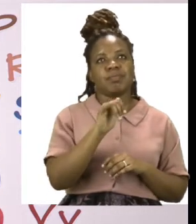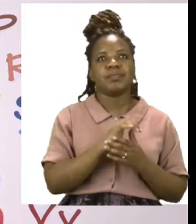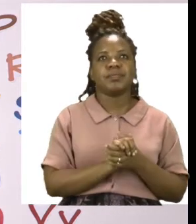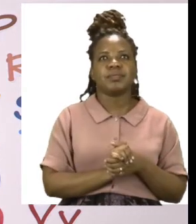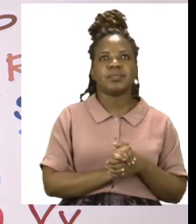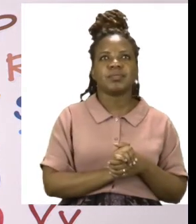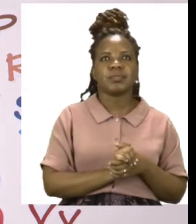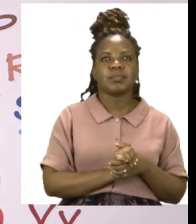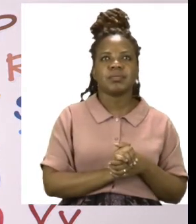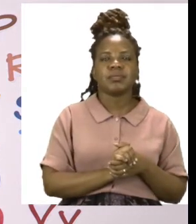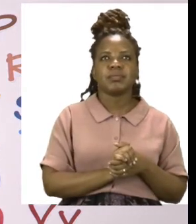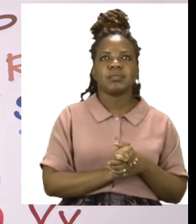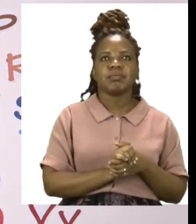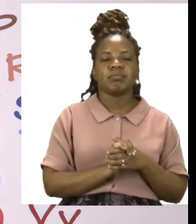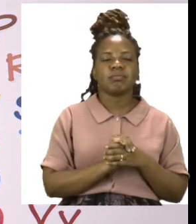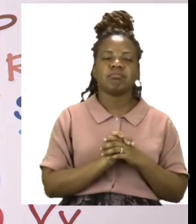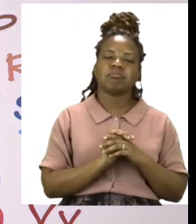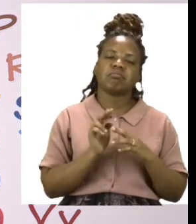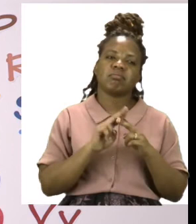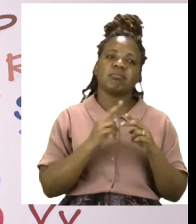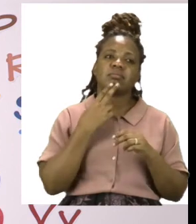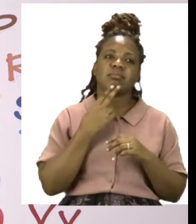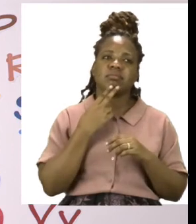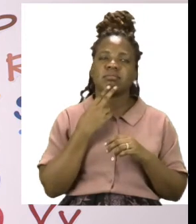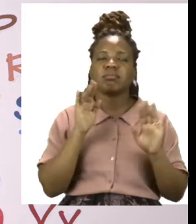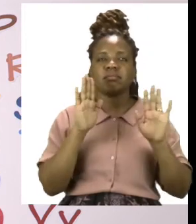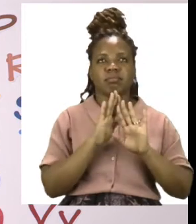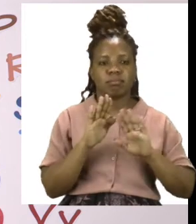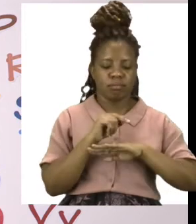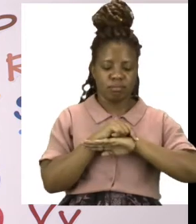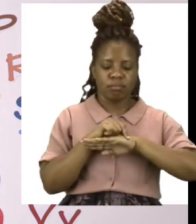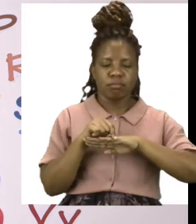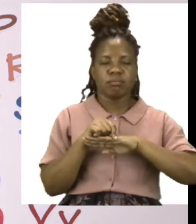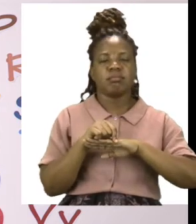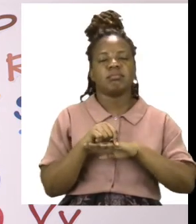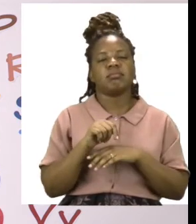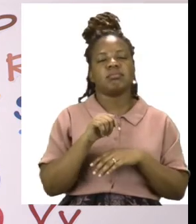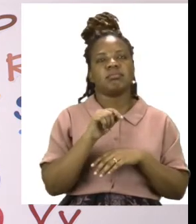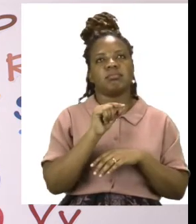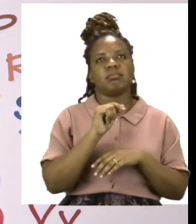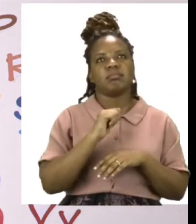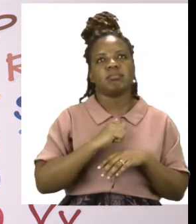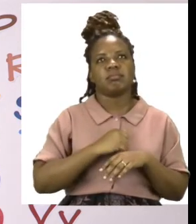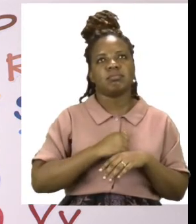take your pencil or your color and underline the word my.